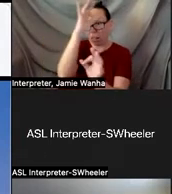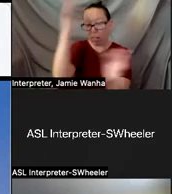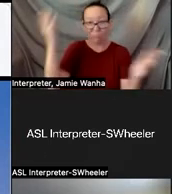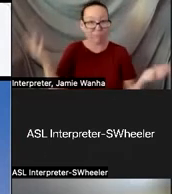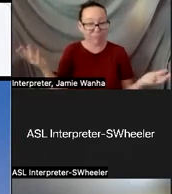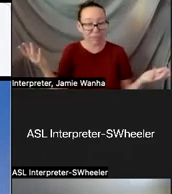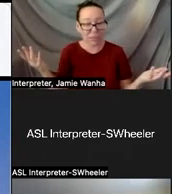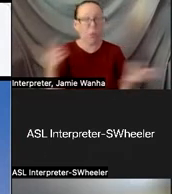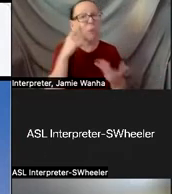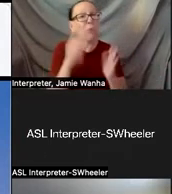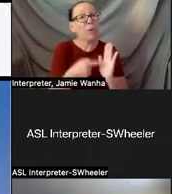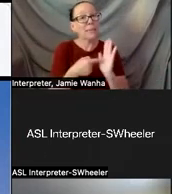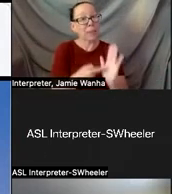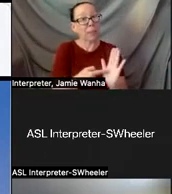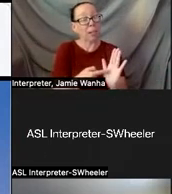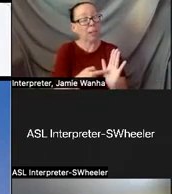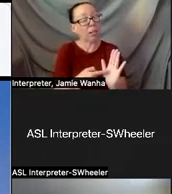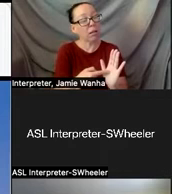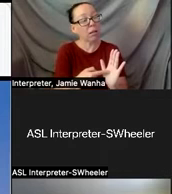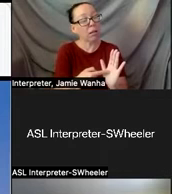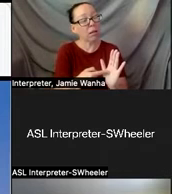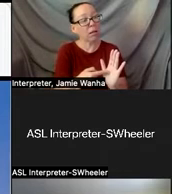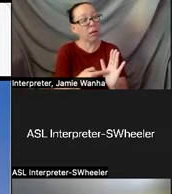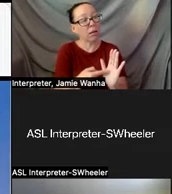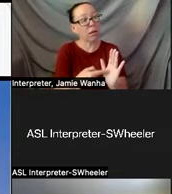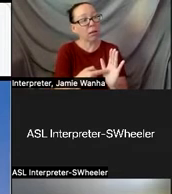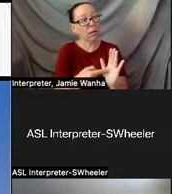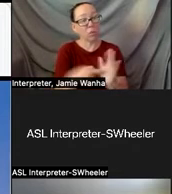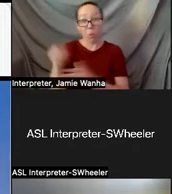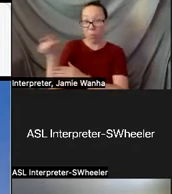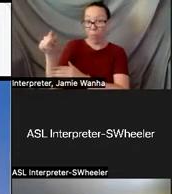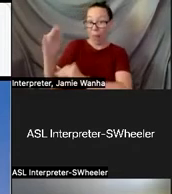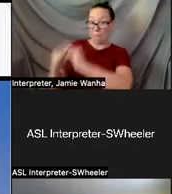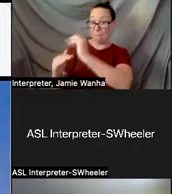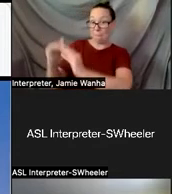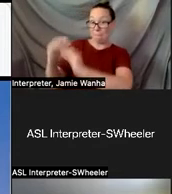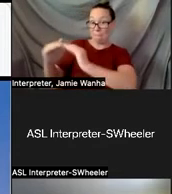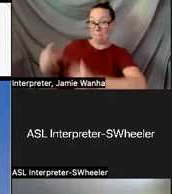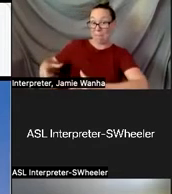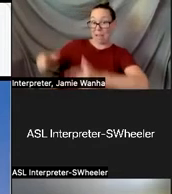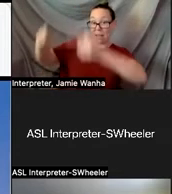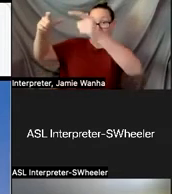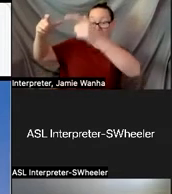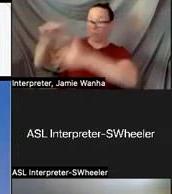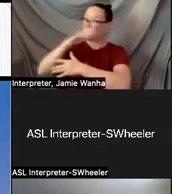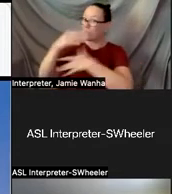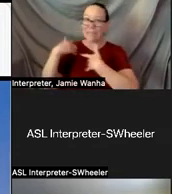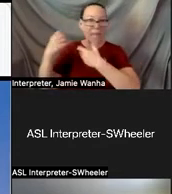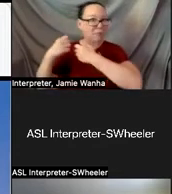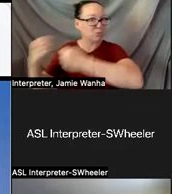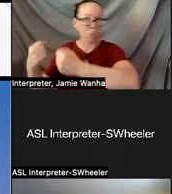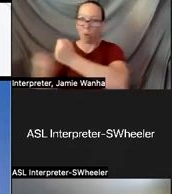for example, they didn't— the original building was not built on pipe foundations. This is something that they